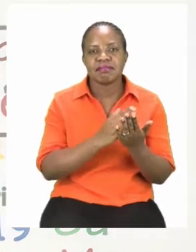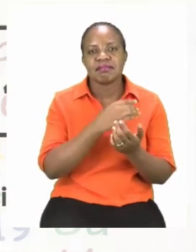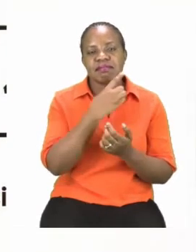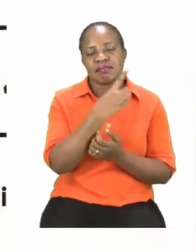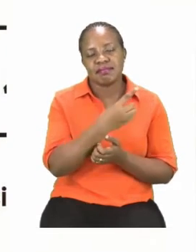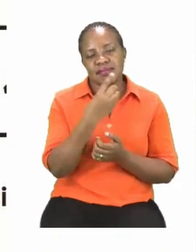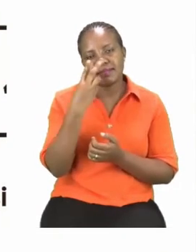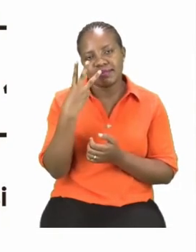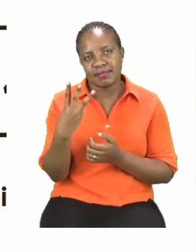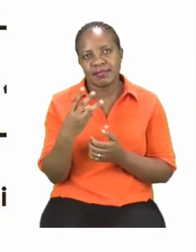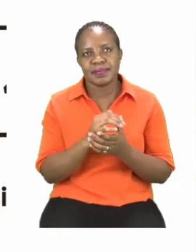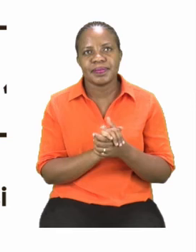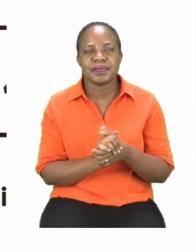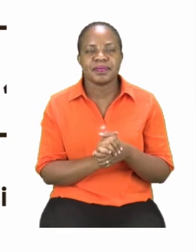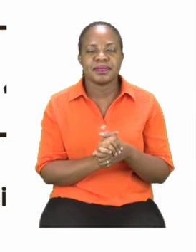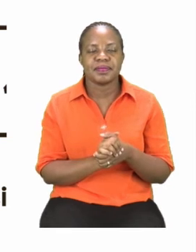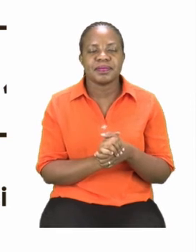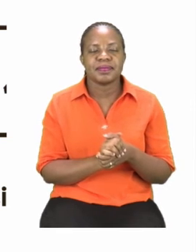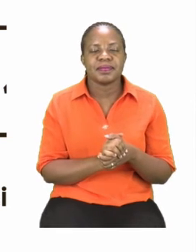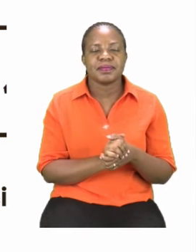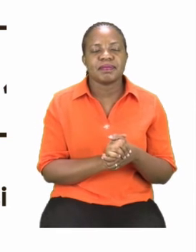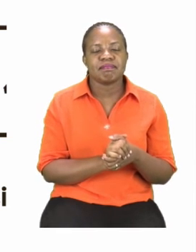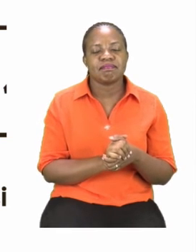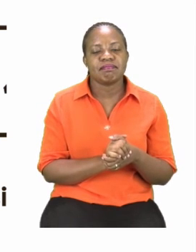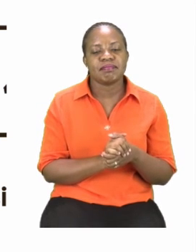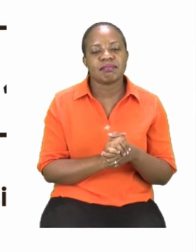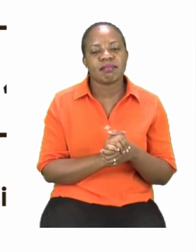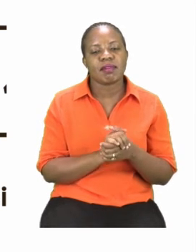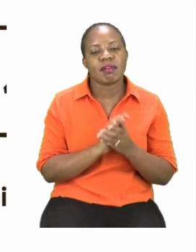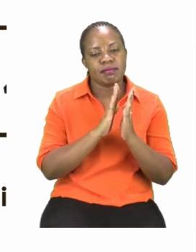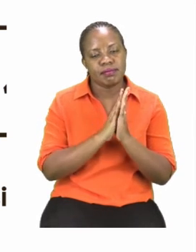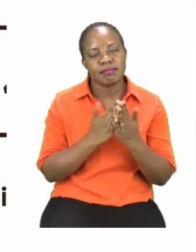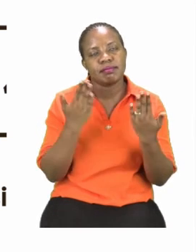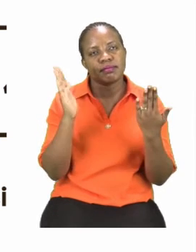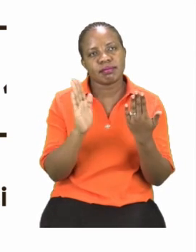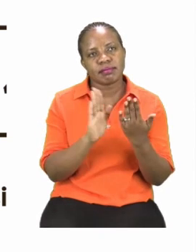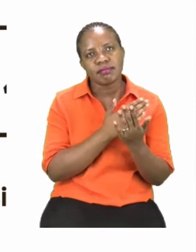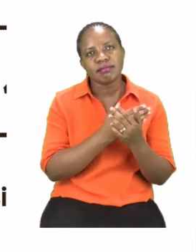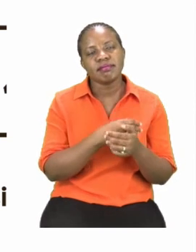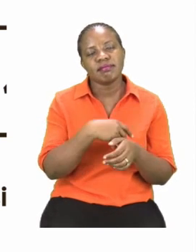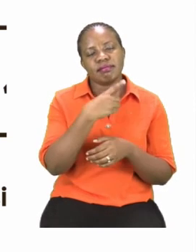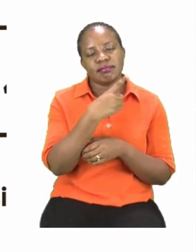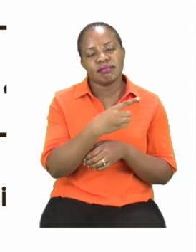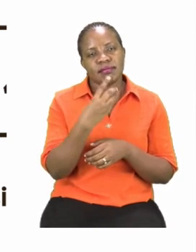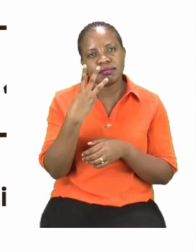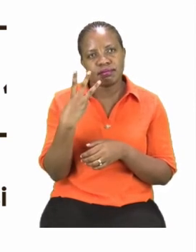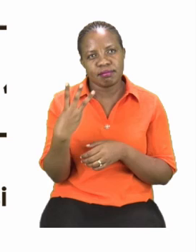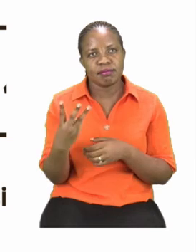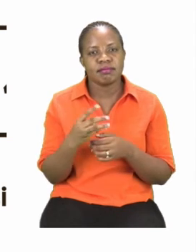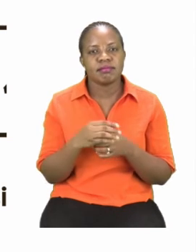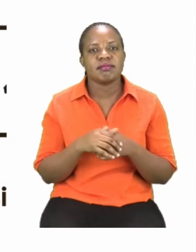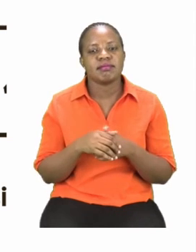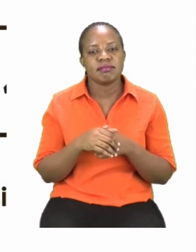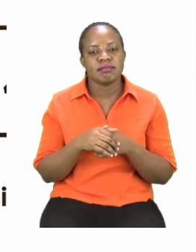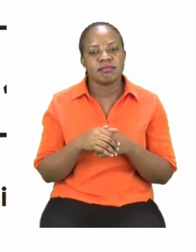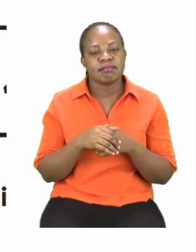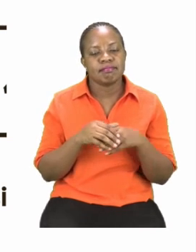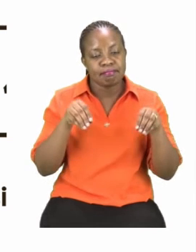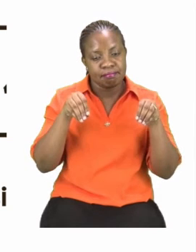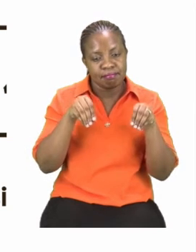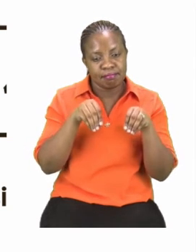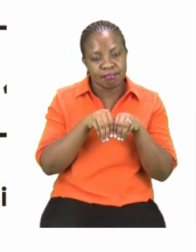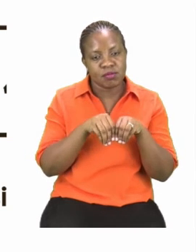to receive daily updates. Proudly sponsored by Ministry of Education, Arts and Culture, Namibian Community Trust,